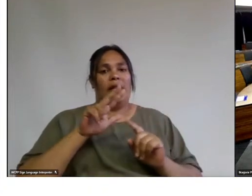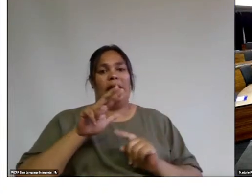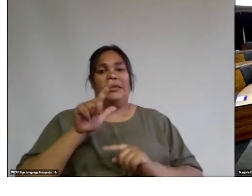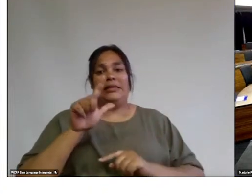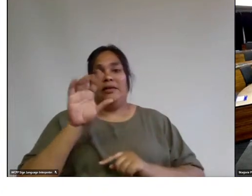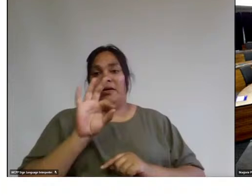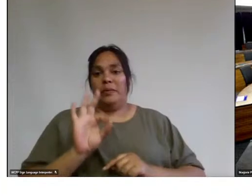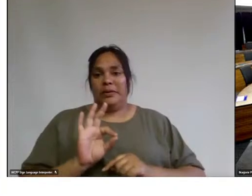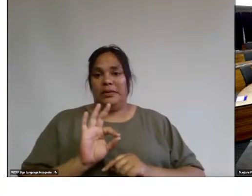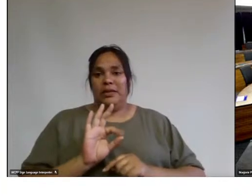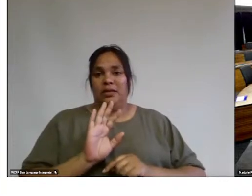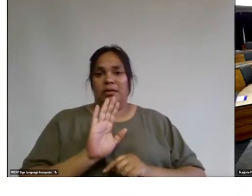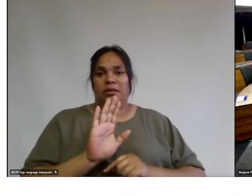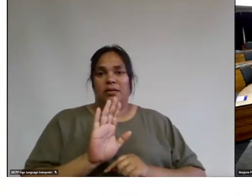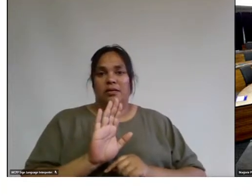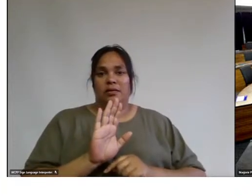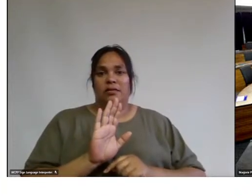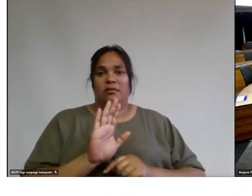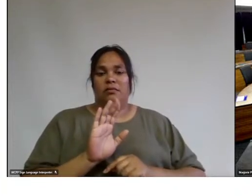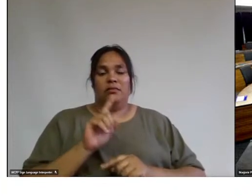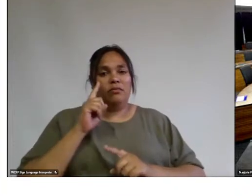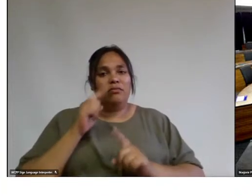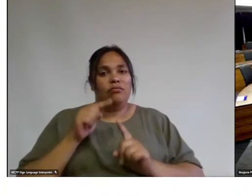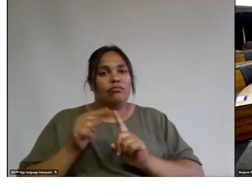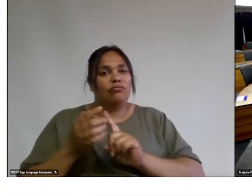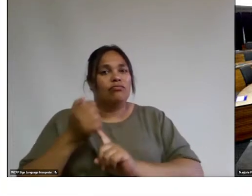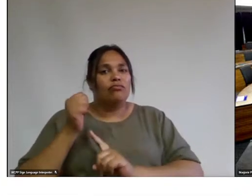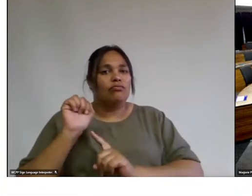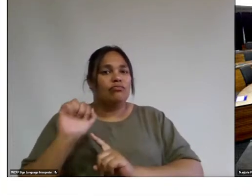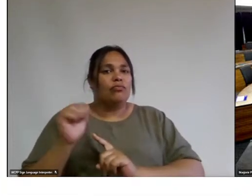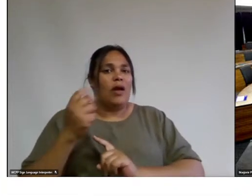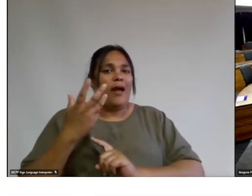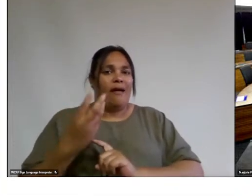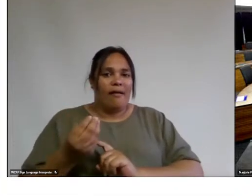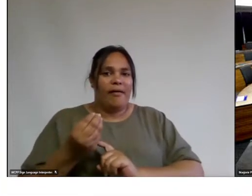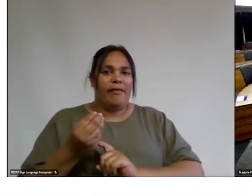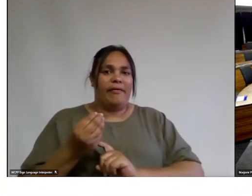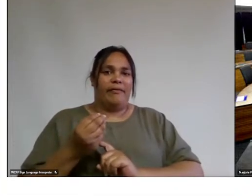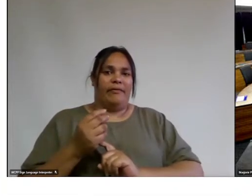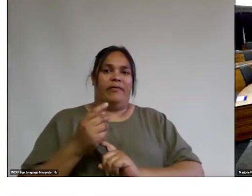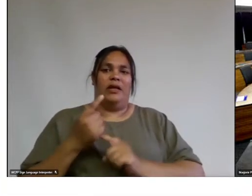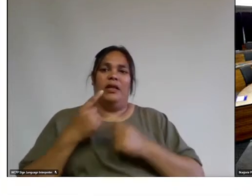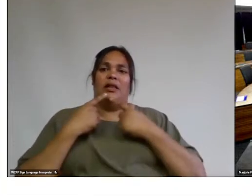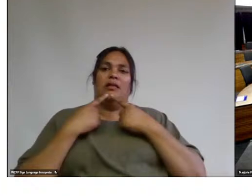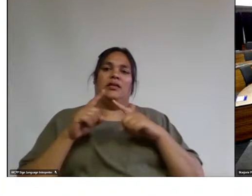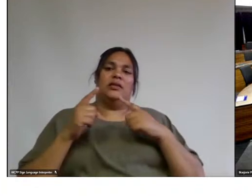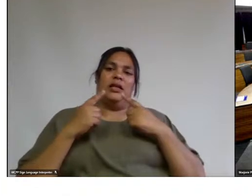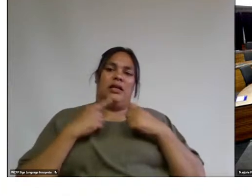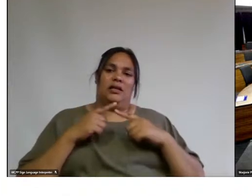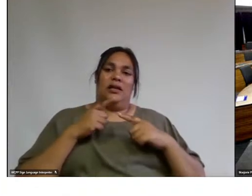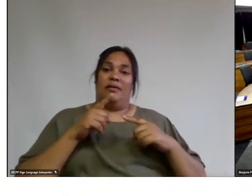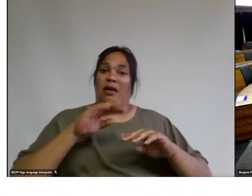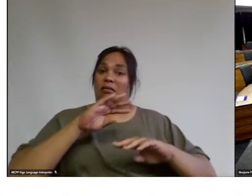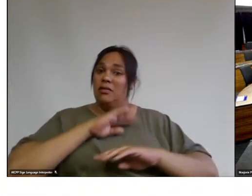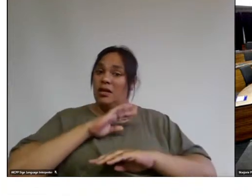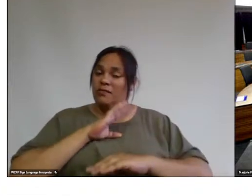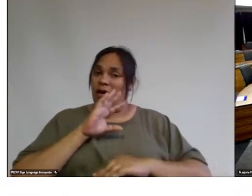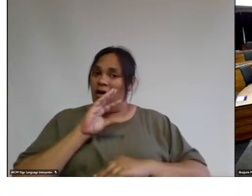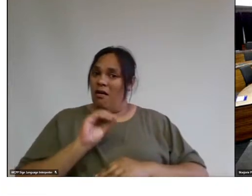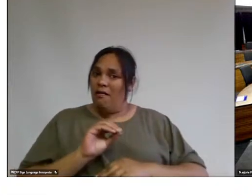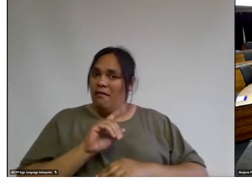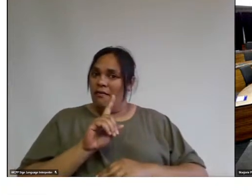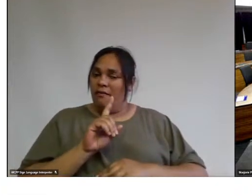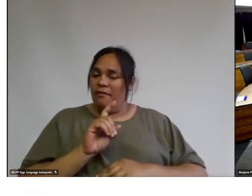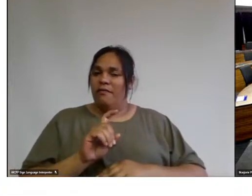87% reach that they have stated, are they satisfied